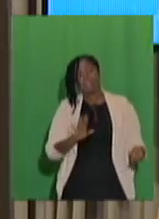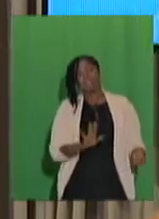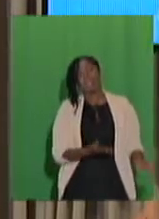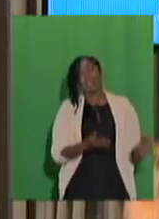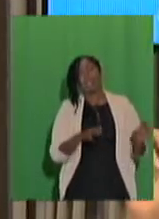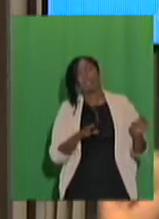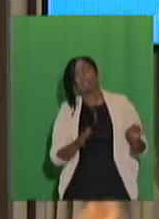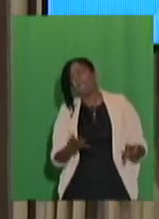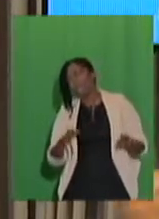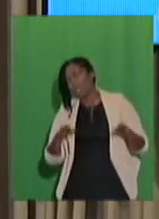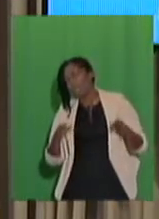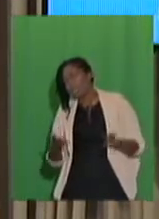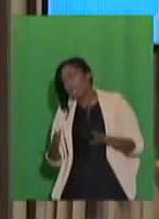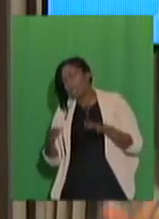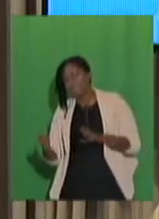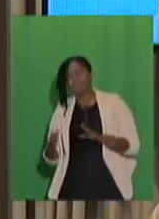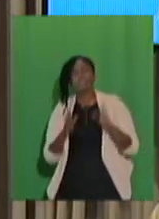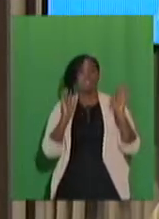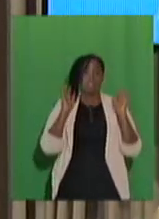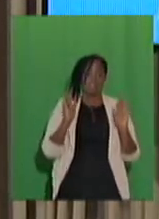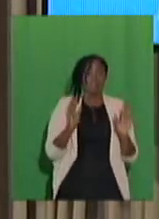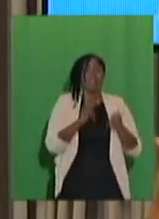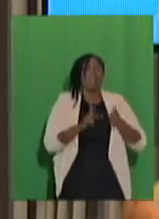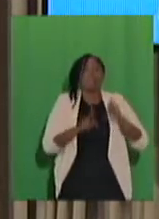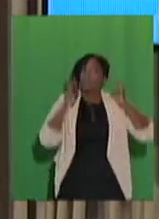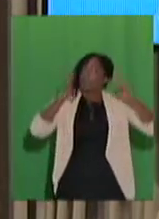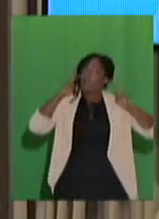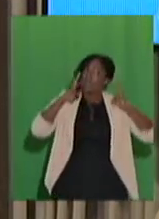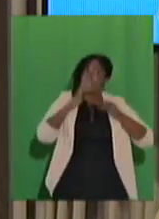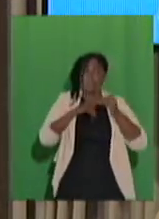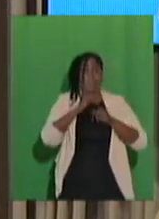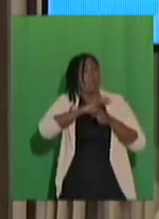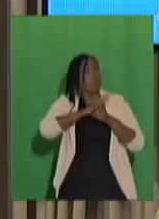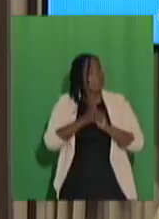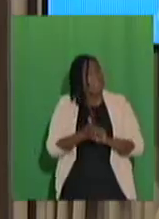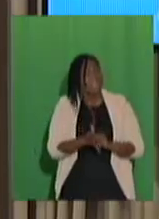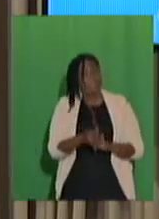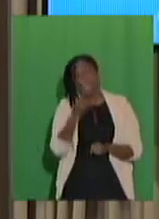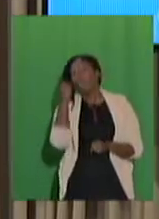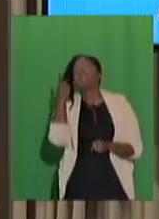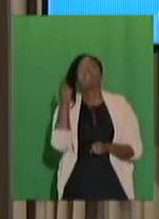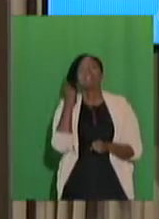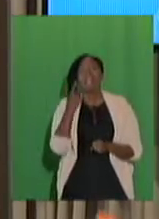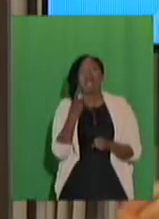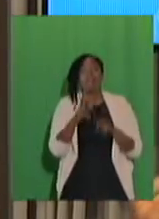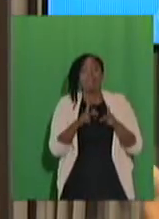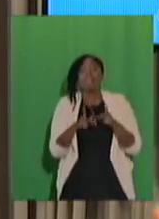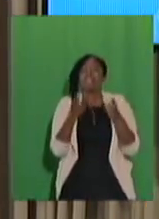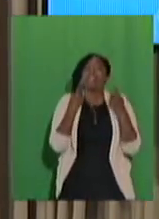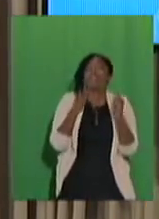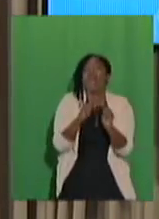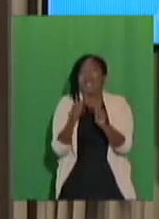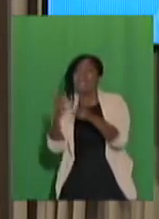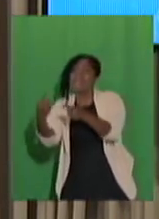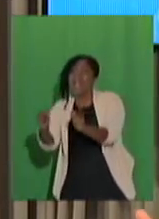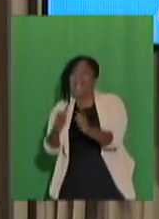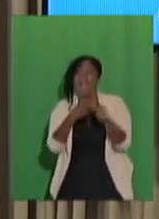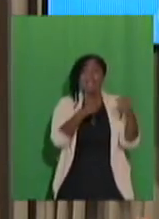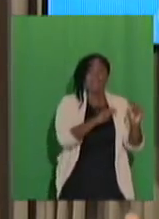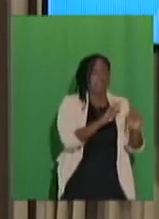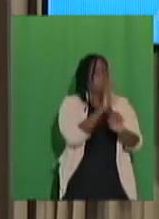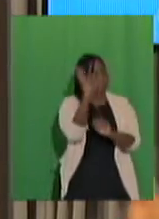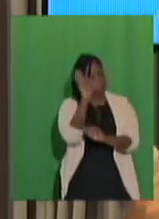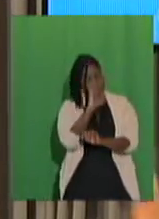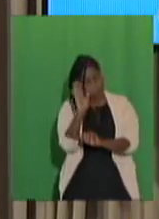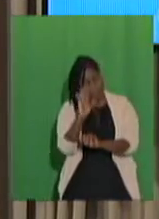are grasping at straws, and I understand that. I empathize. But we have to be very careful and to be